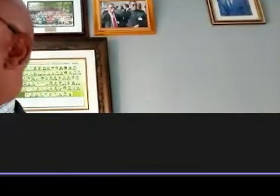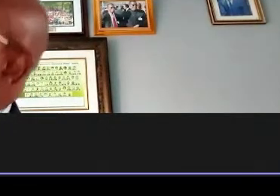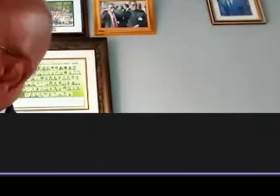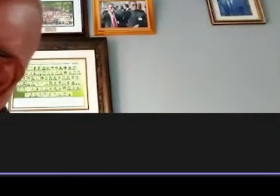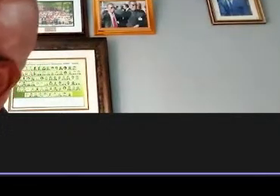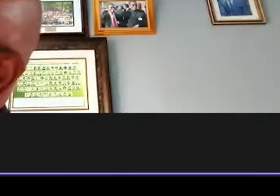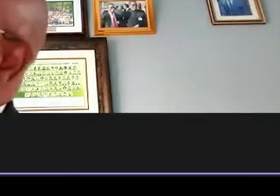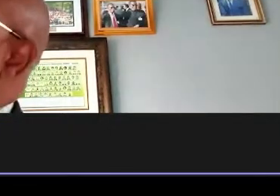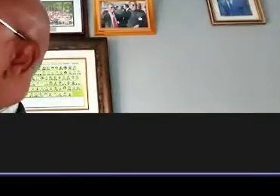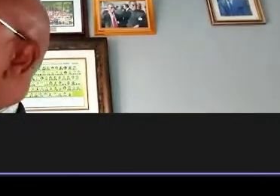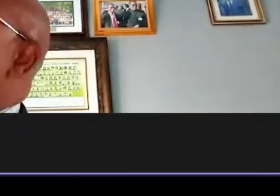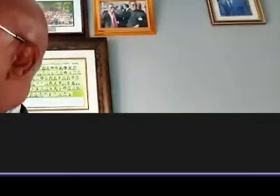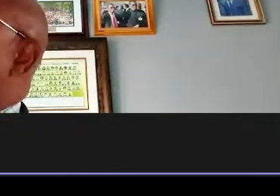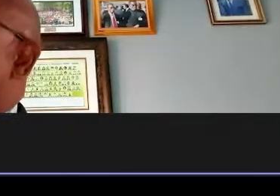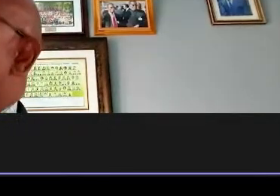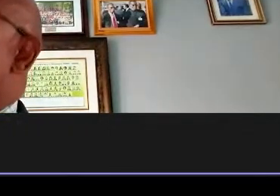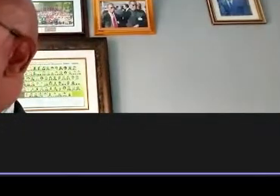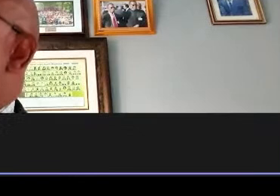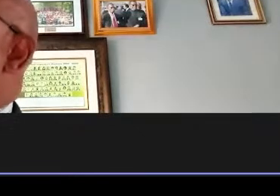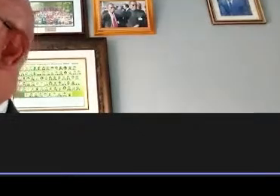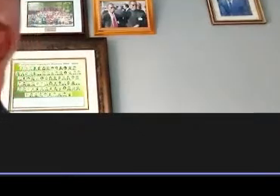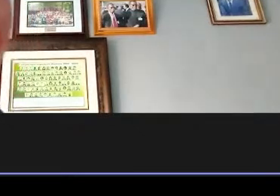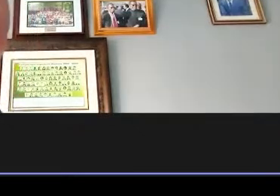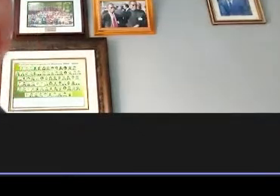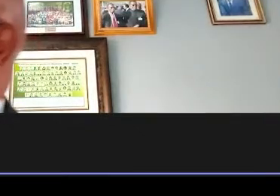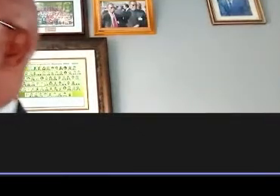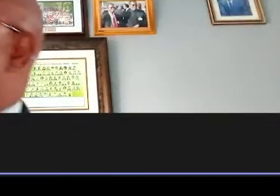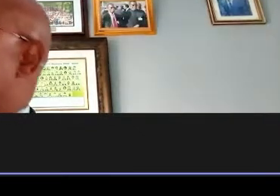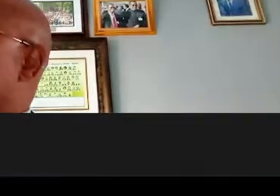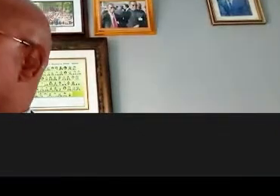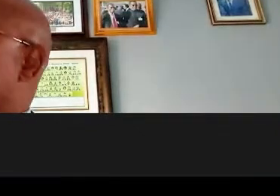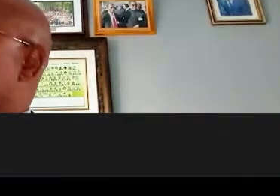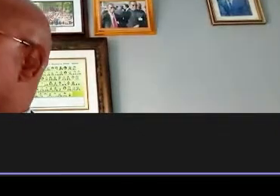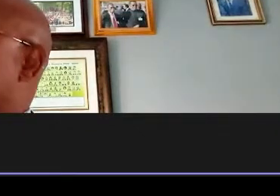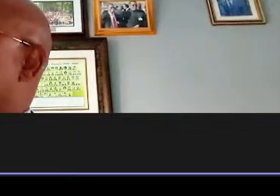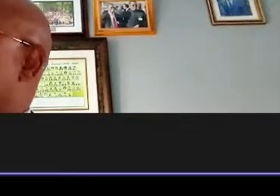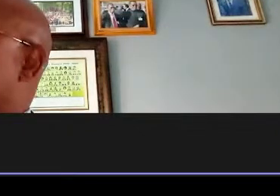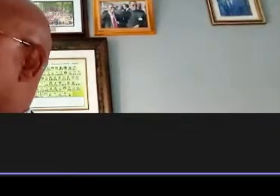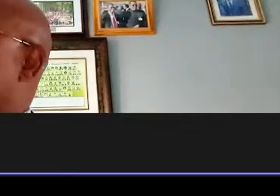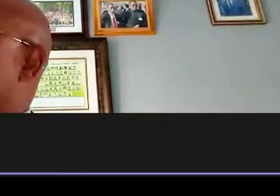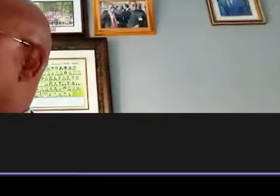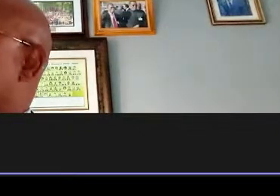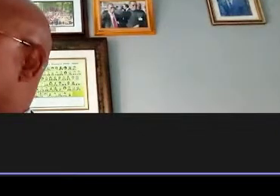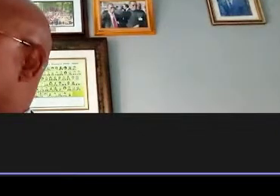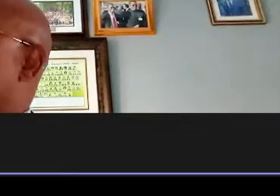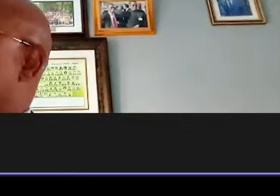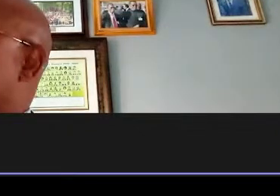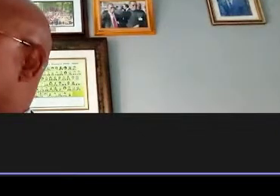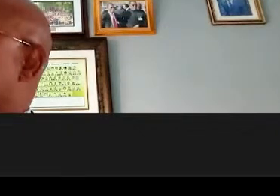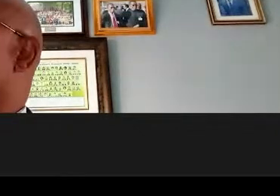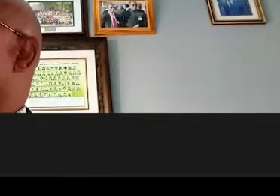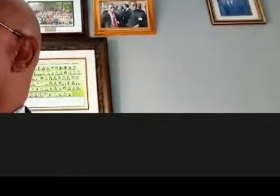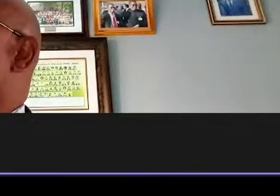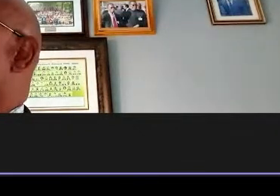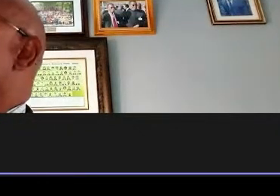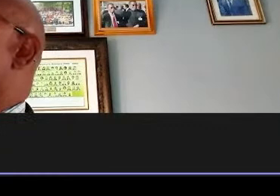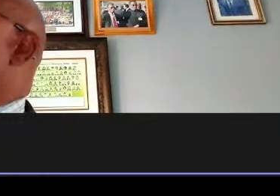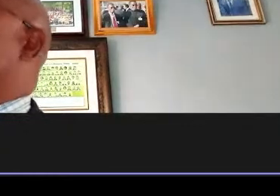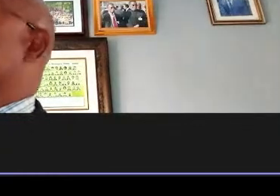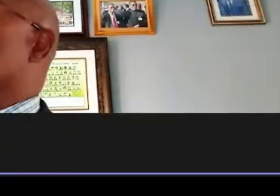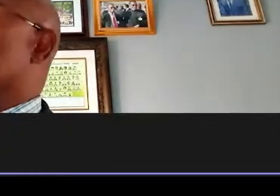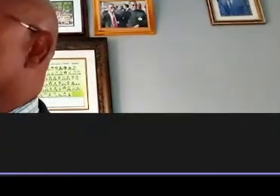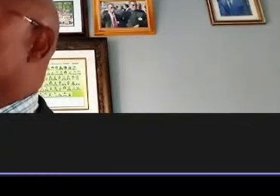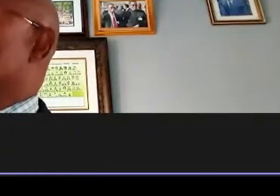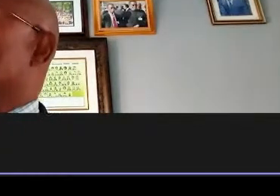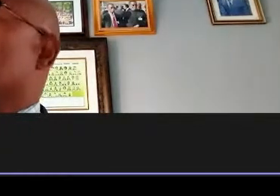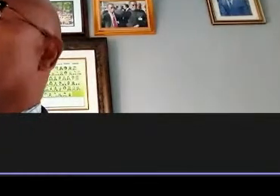March 2021. They were assured that they would never stay there beyond 6 months. We are now in the second year. When the